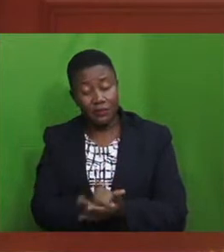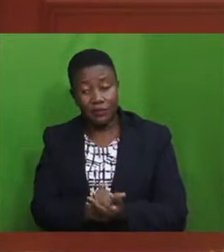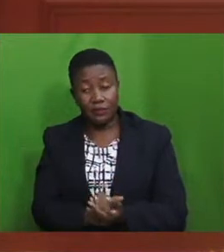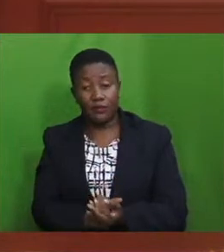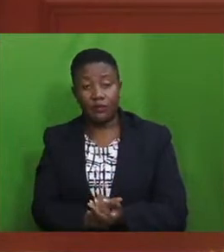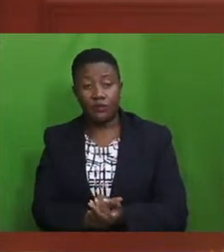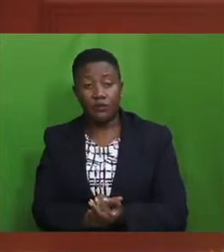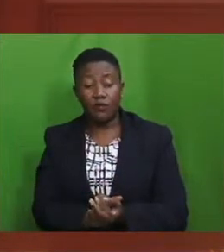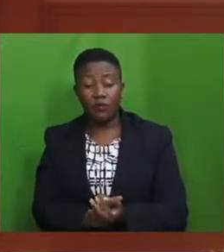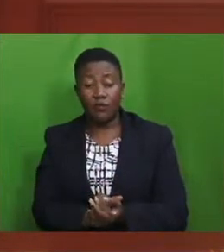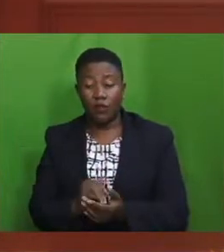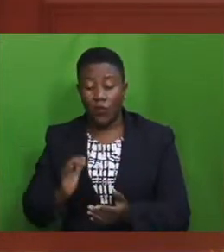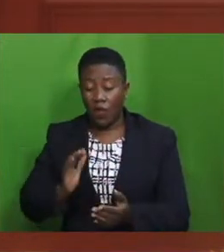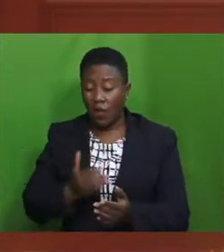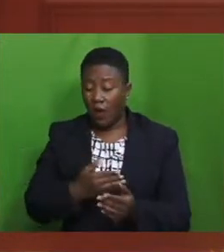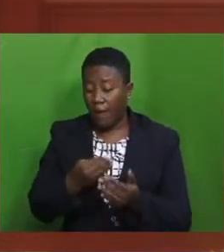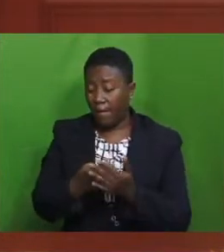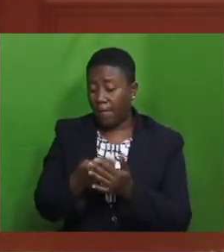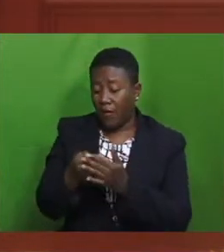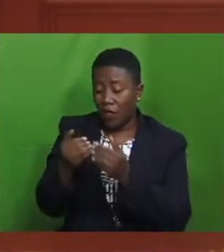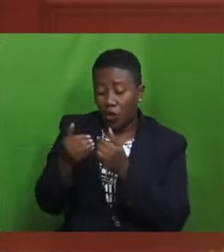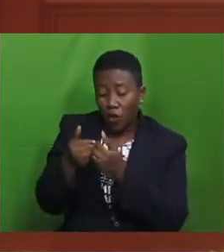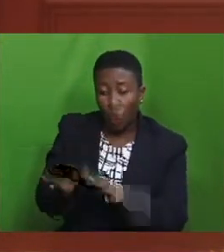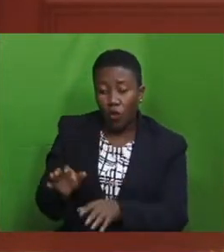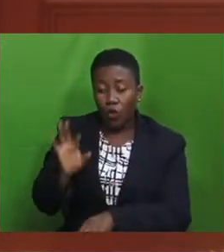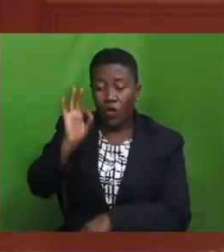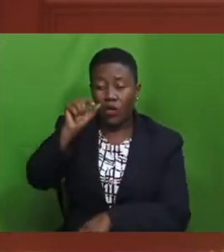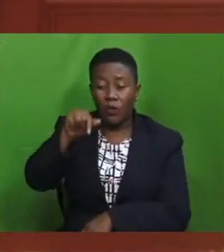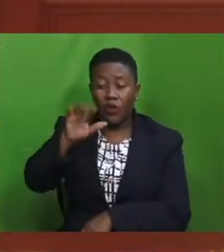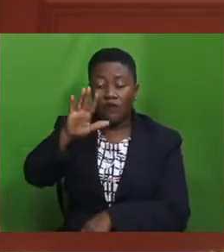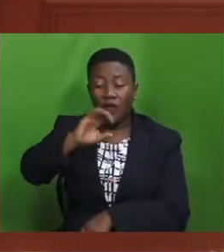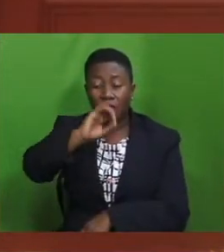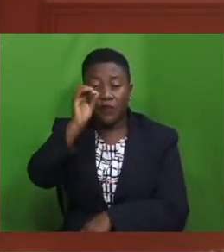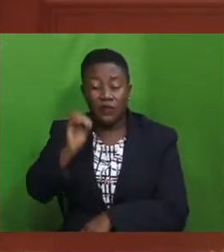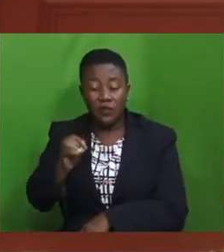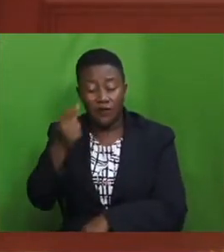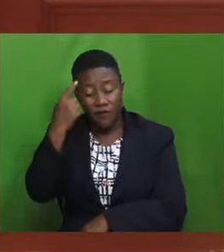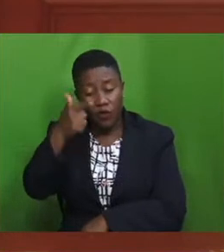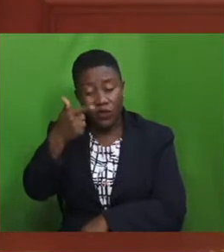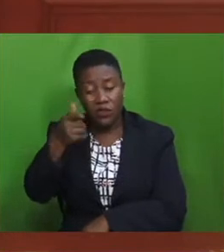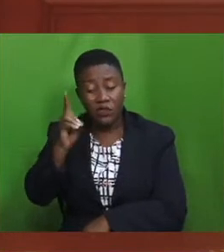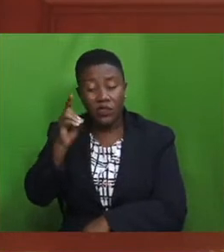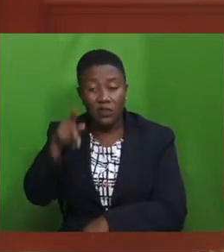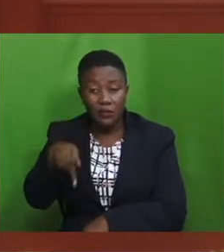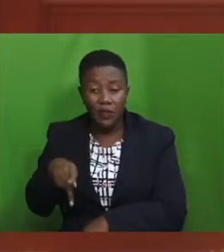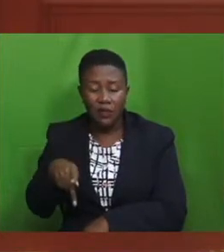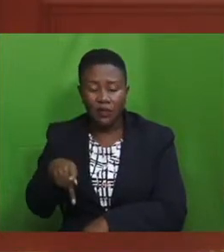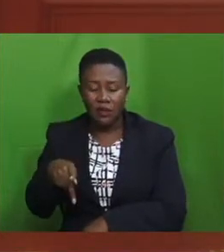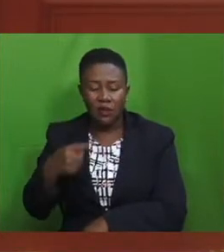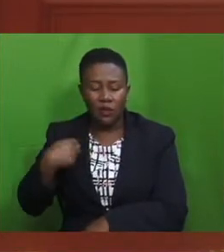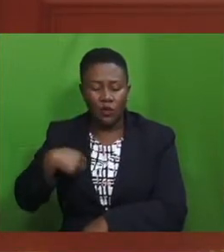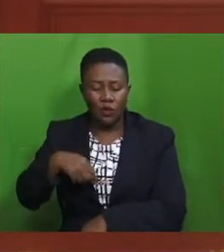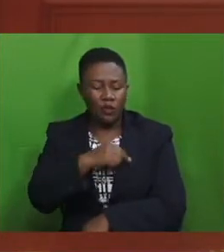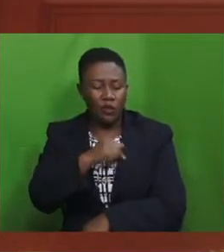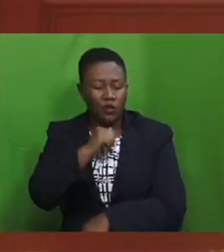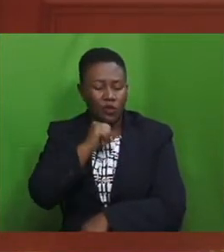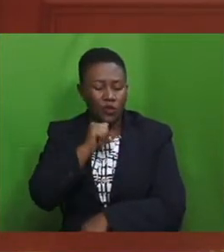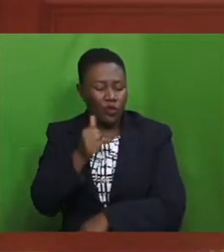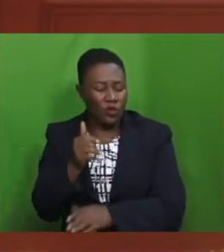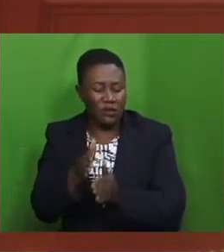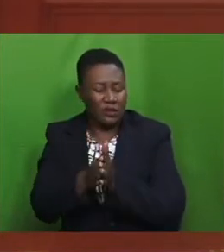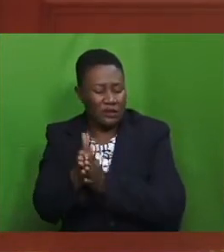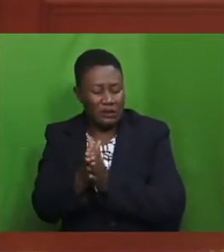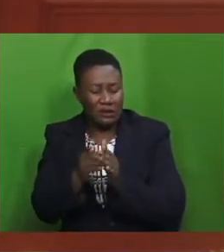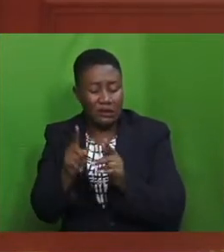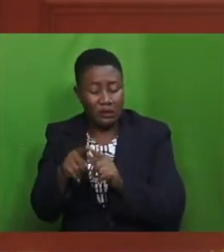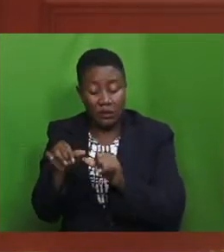that our fiscal deficit of 9.5% of GDP, we are not likely to stay within it because